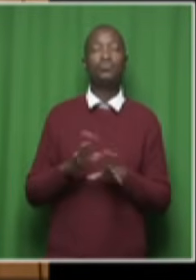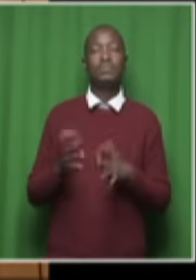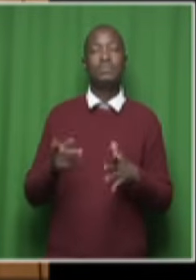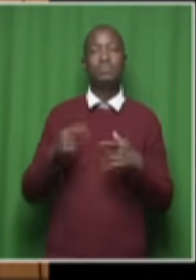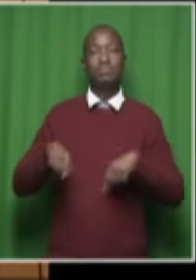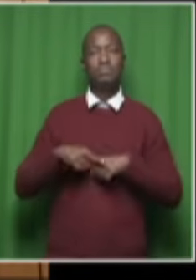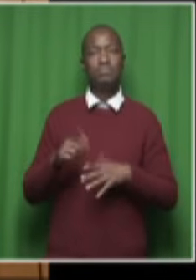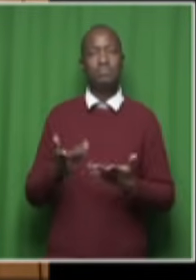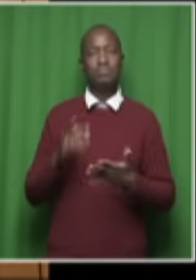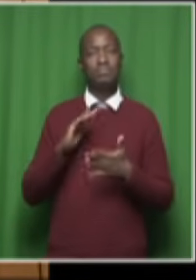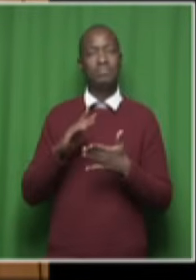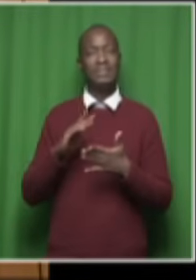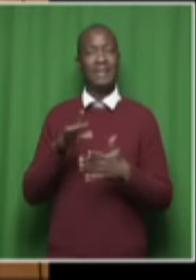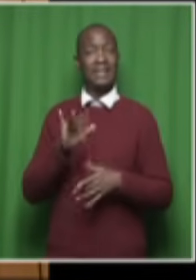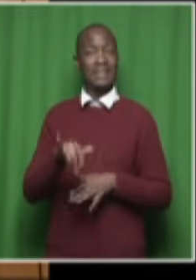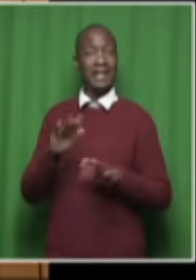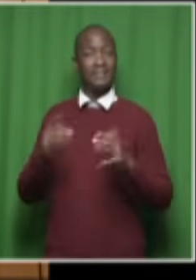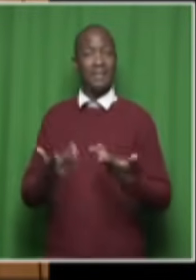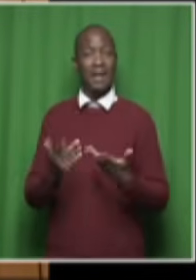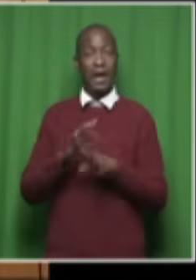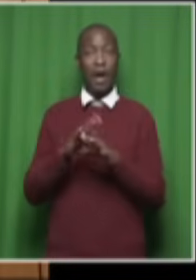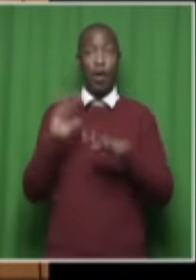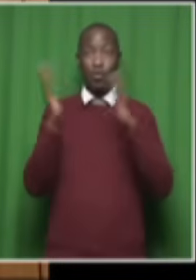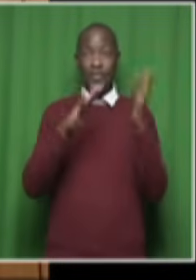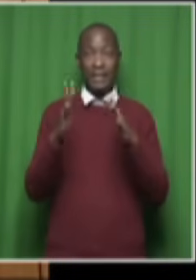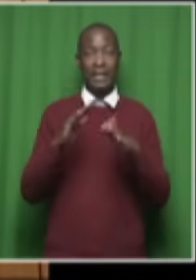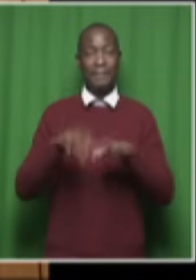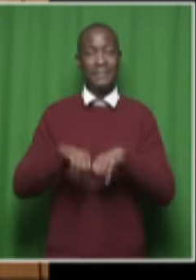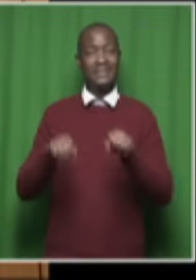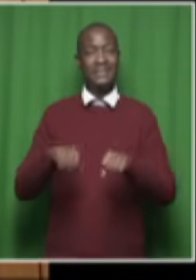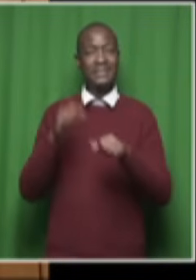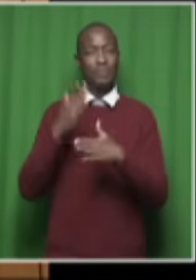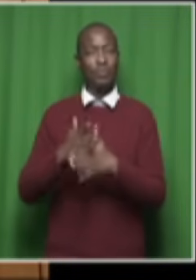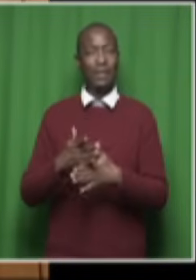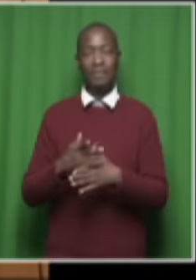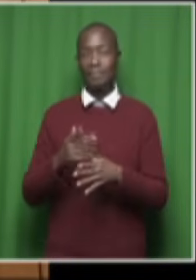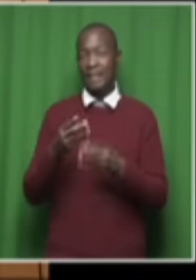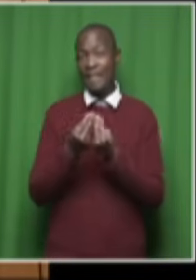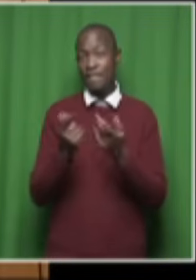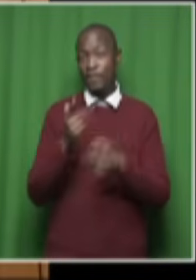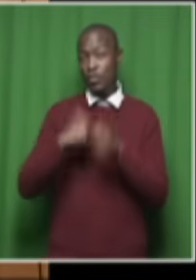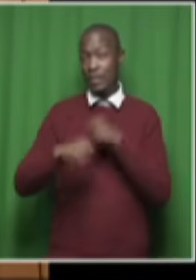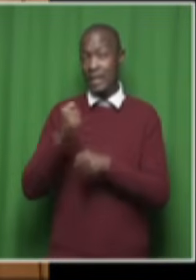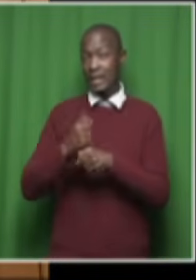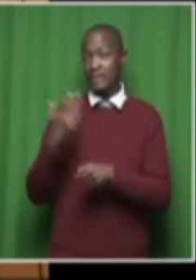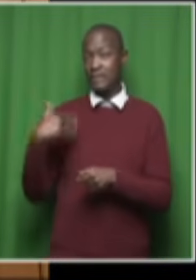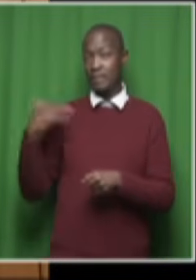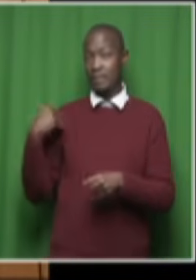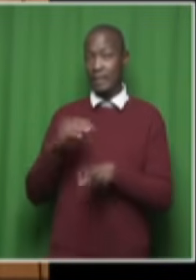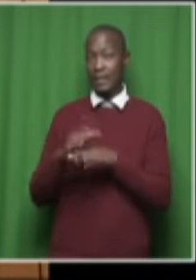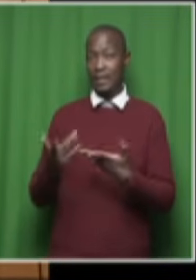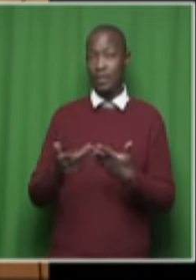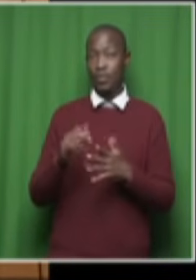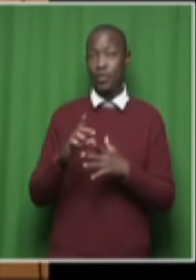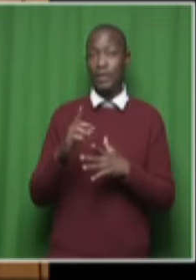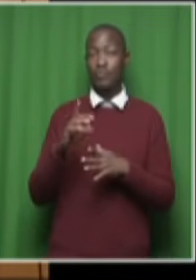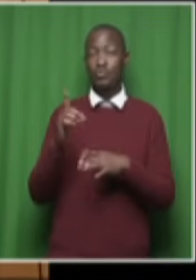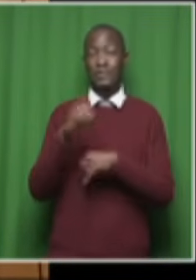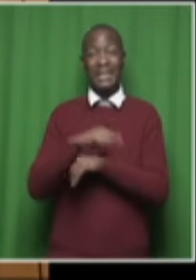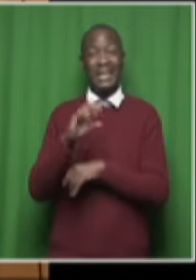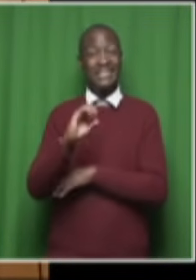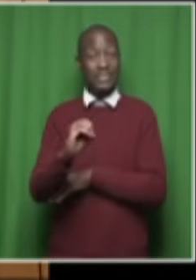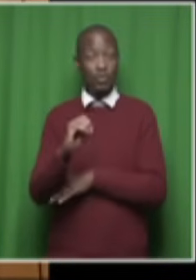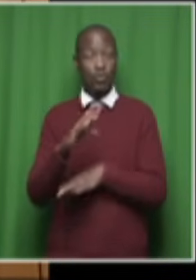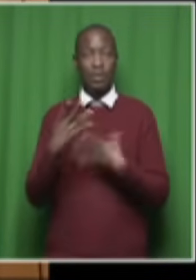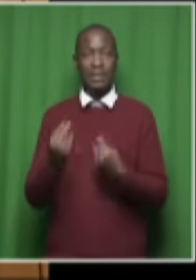at least, because that is how the climate system works. Just a few years back, we were heading to a day zero in the Cape. They had a